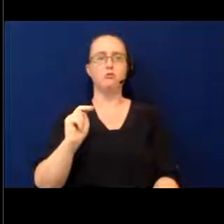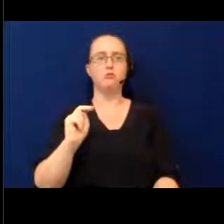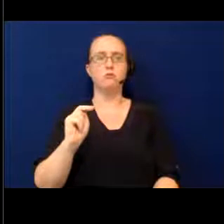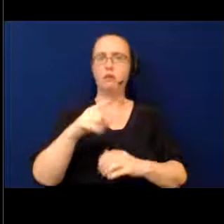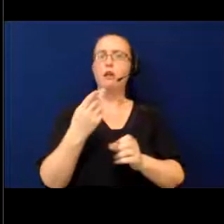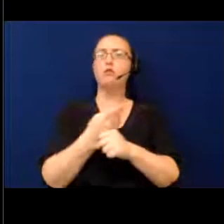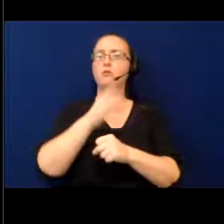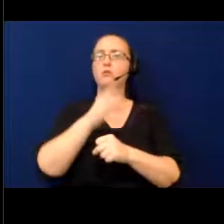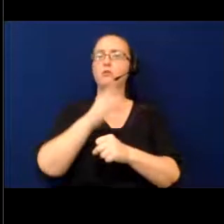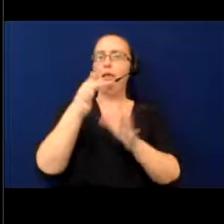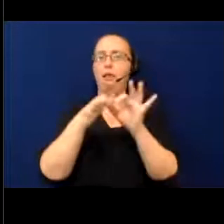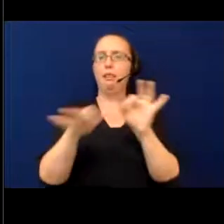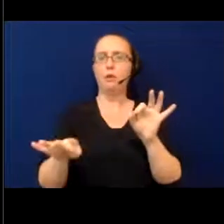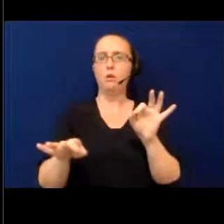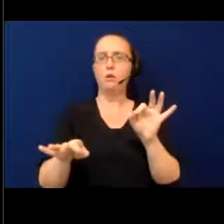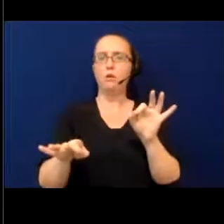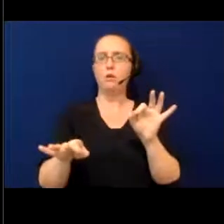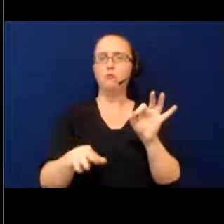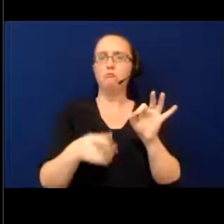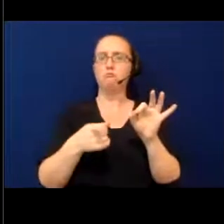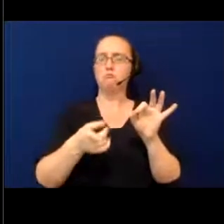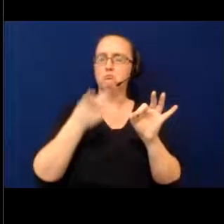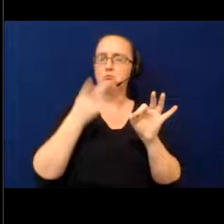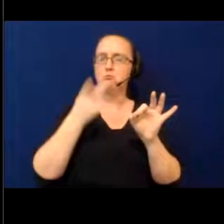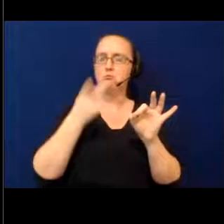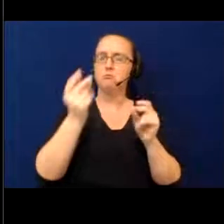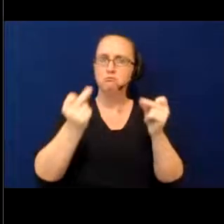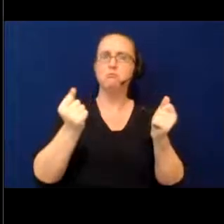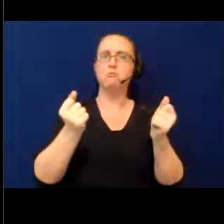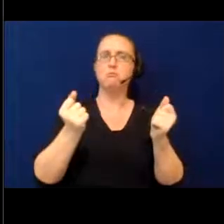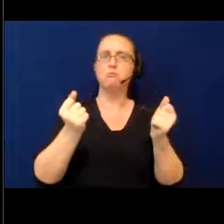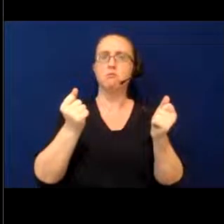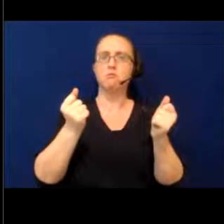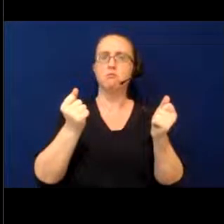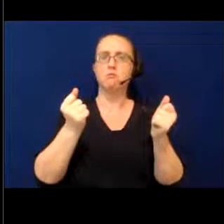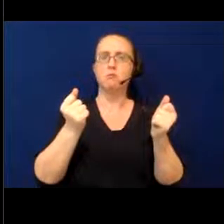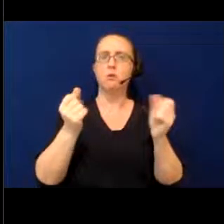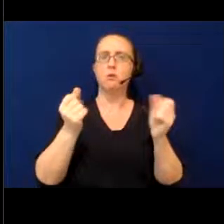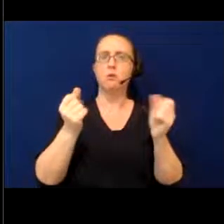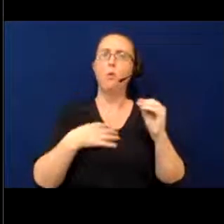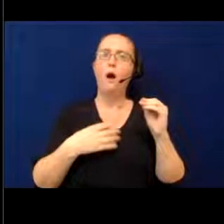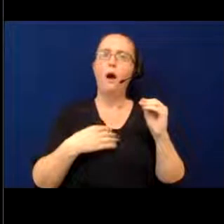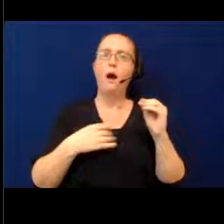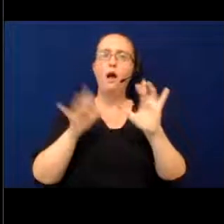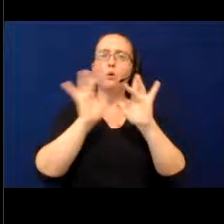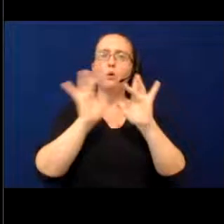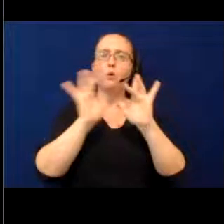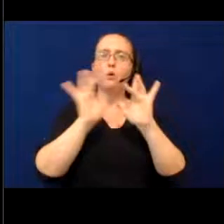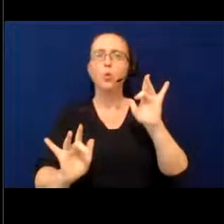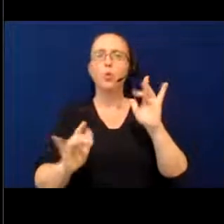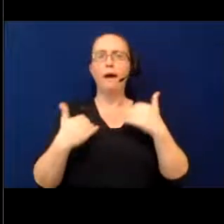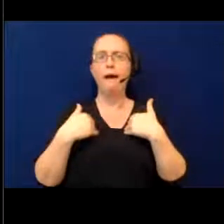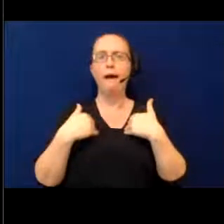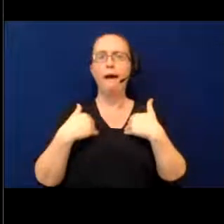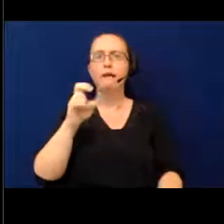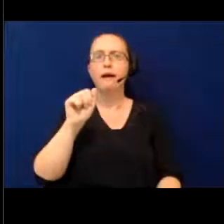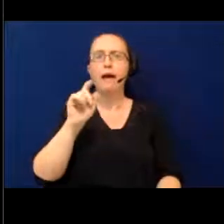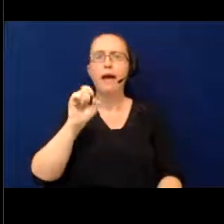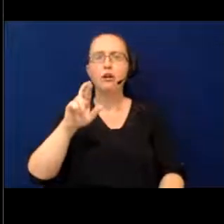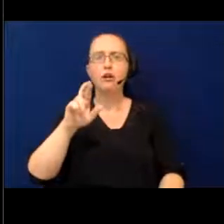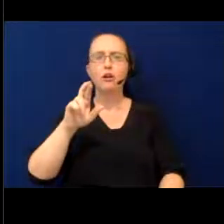language, you can see immediately more white space. They use headers, what we